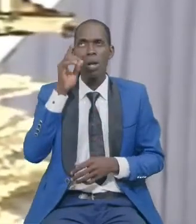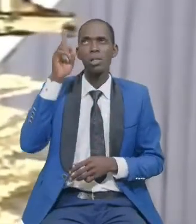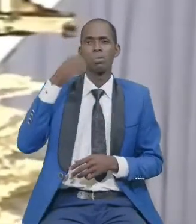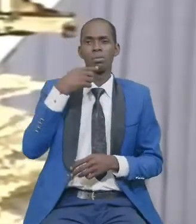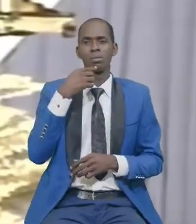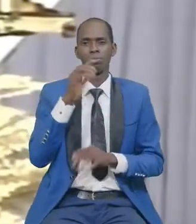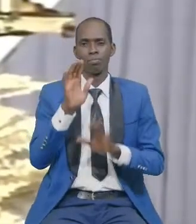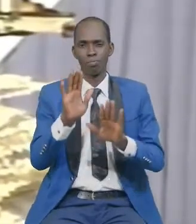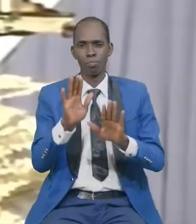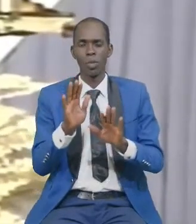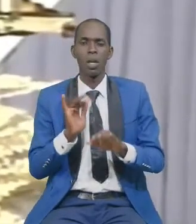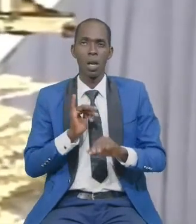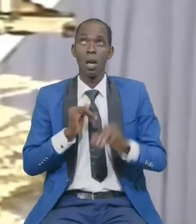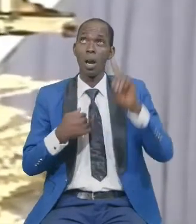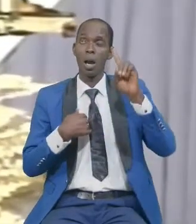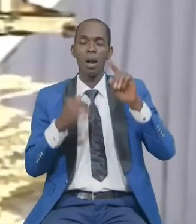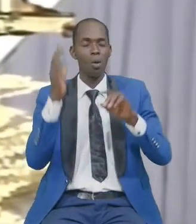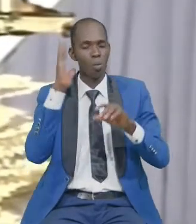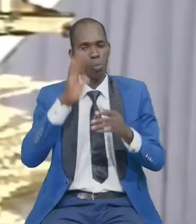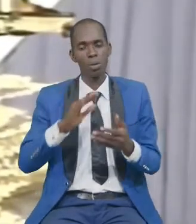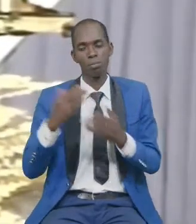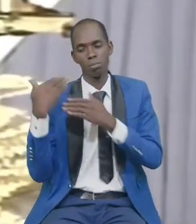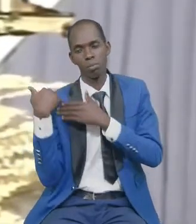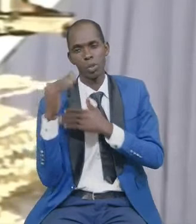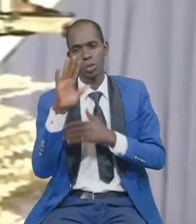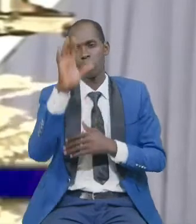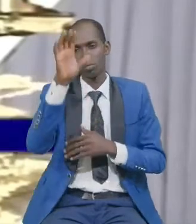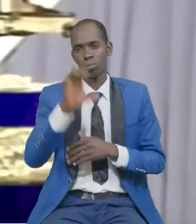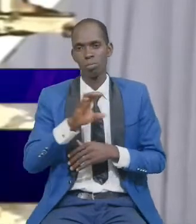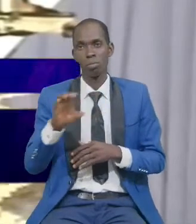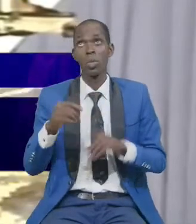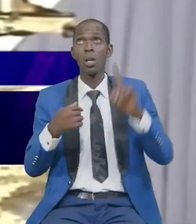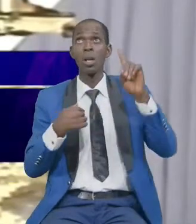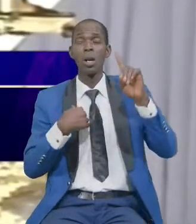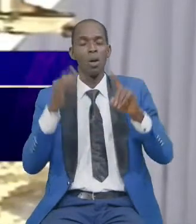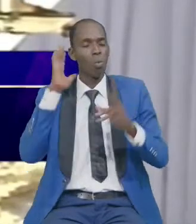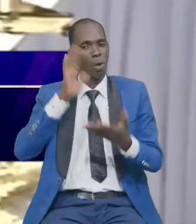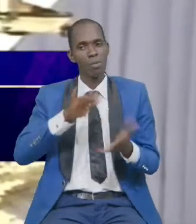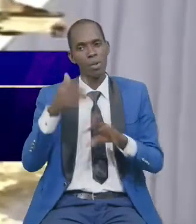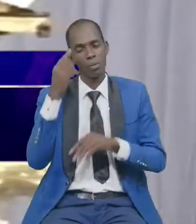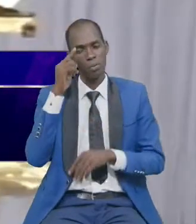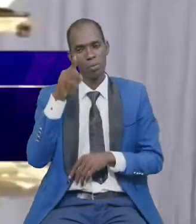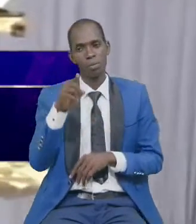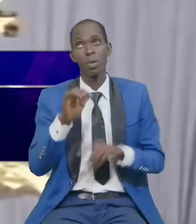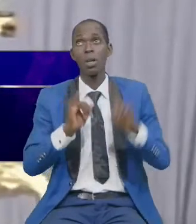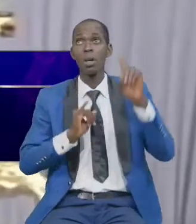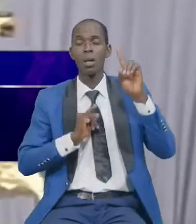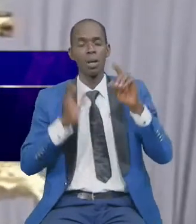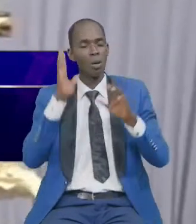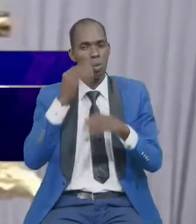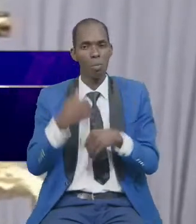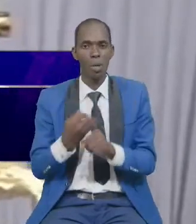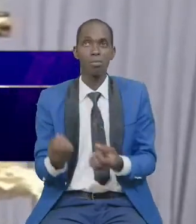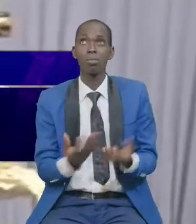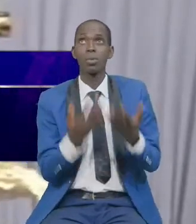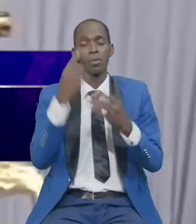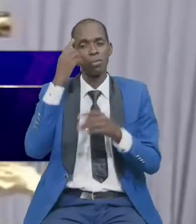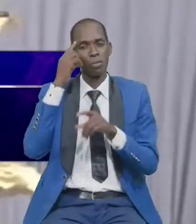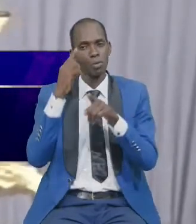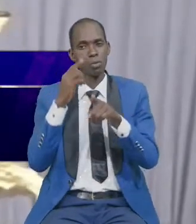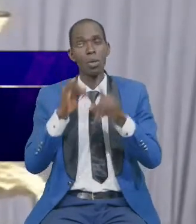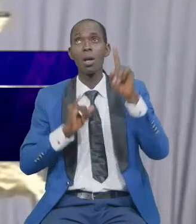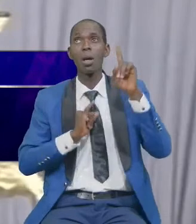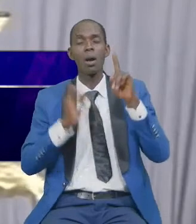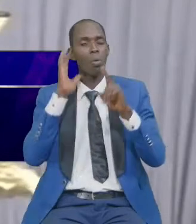I'll die for you. I'll make the atonement for you. I will settle your problem for